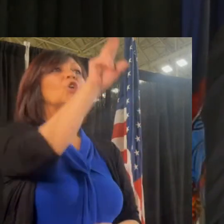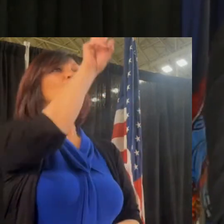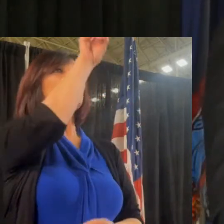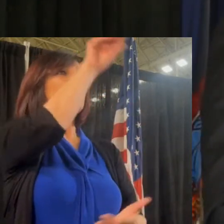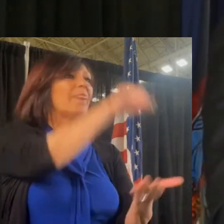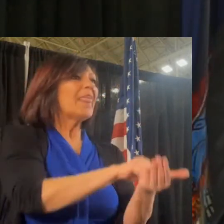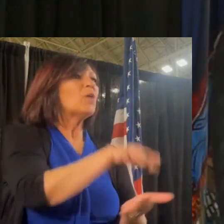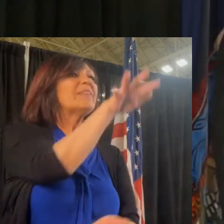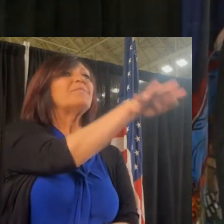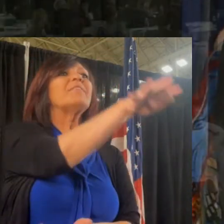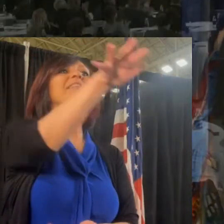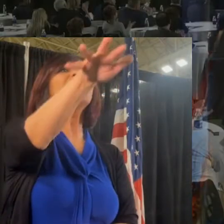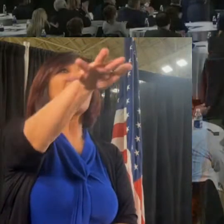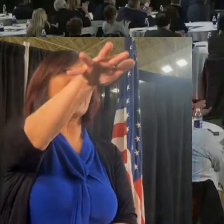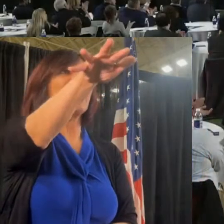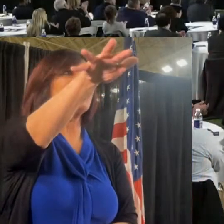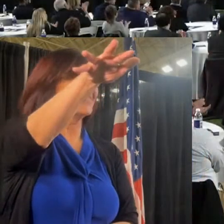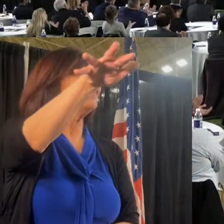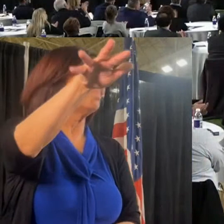2055.